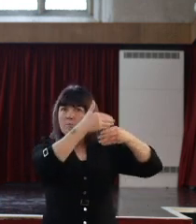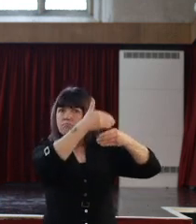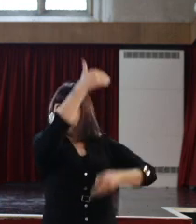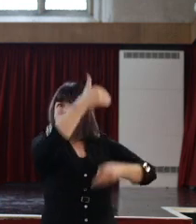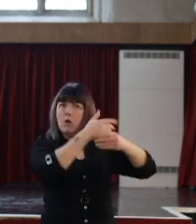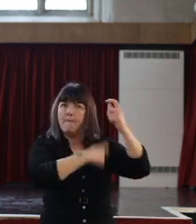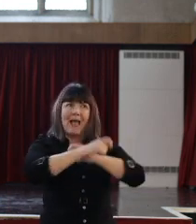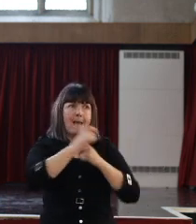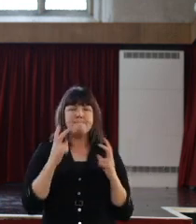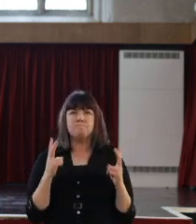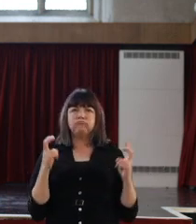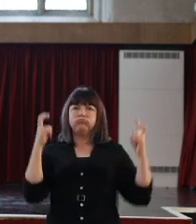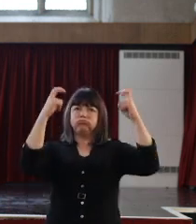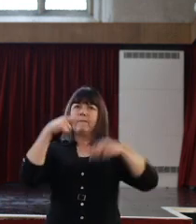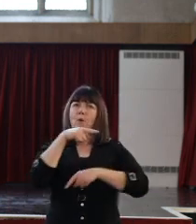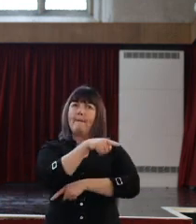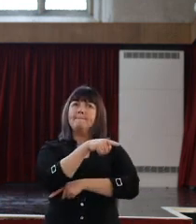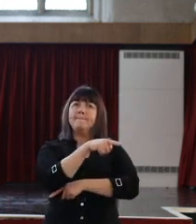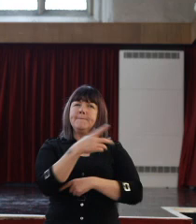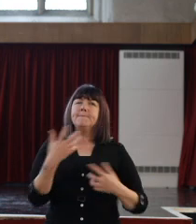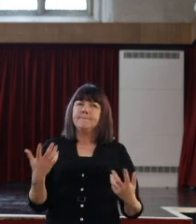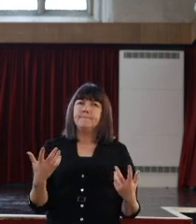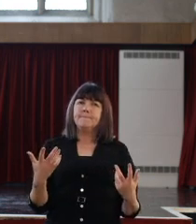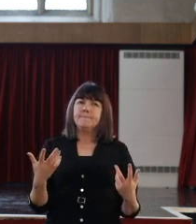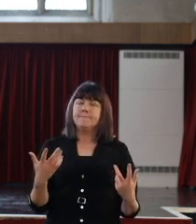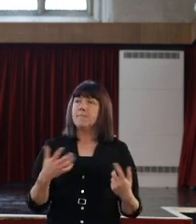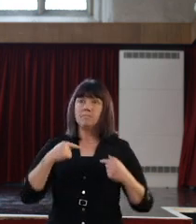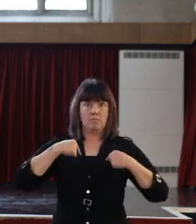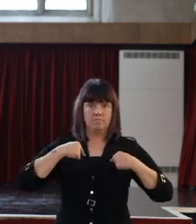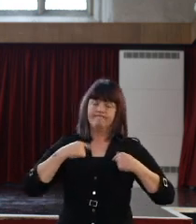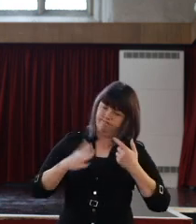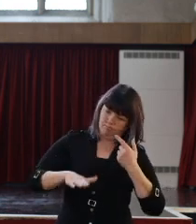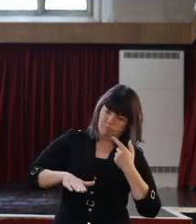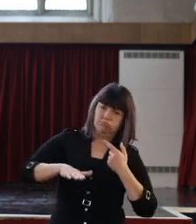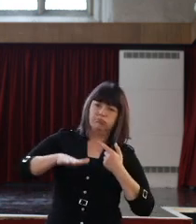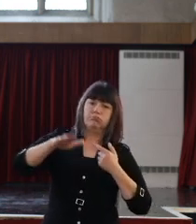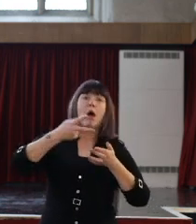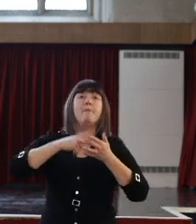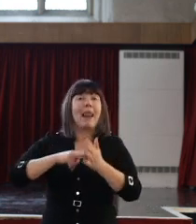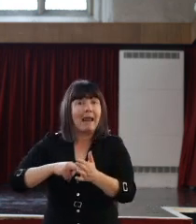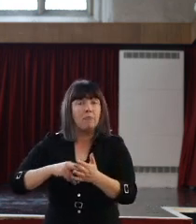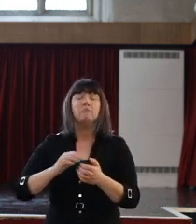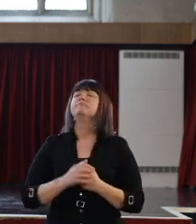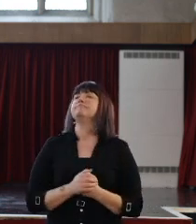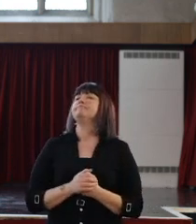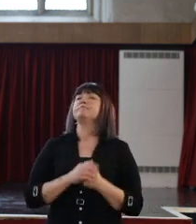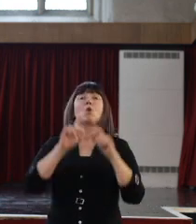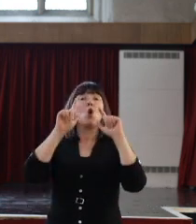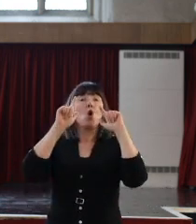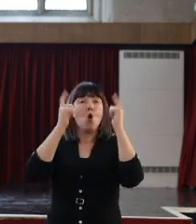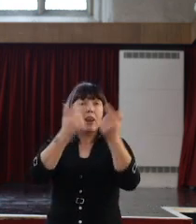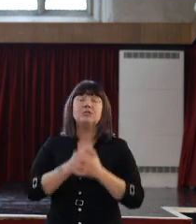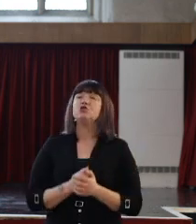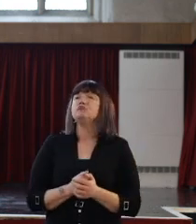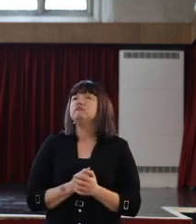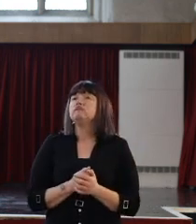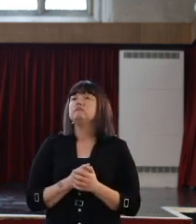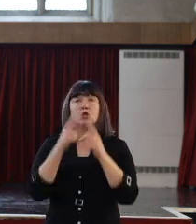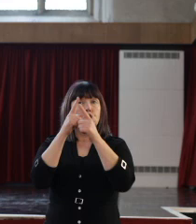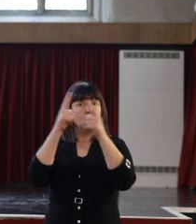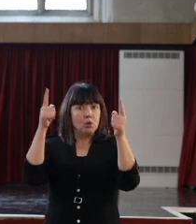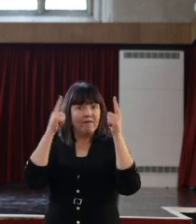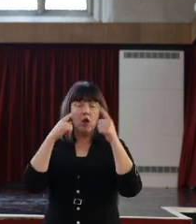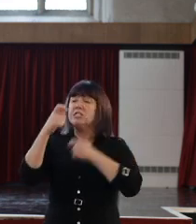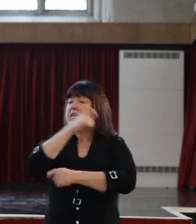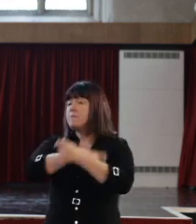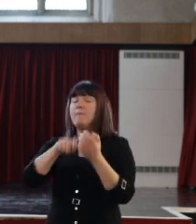and better world within its walls. Now, my plan was to go to college, then university, and then either become a great writer or a